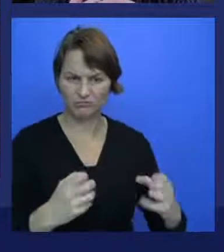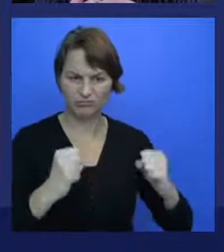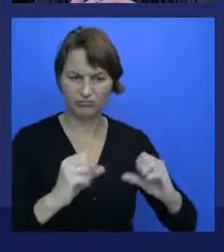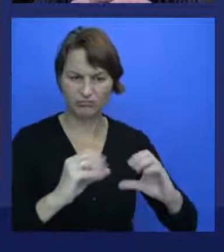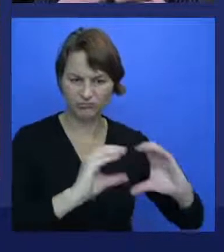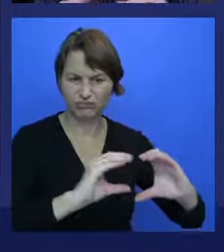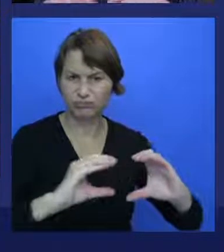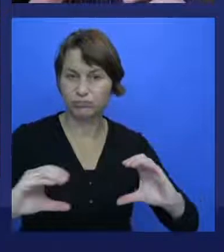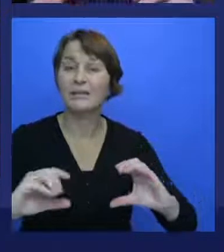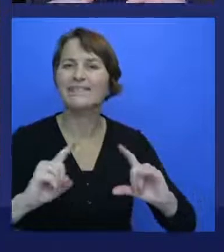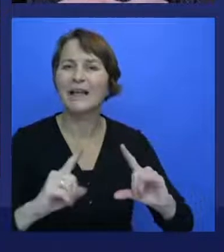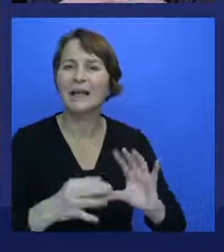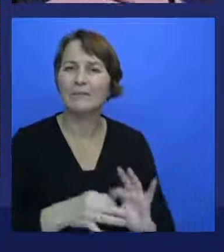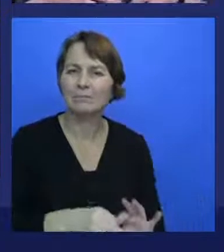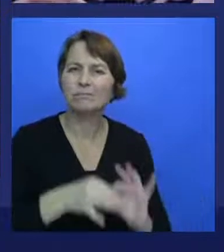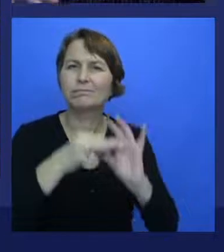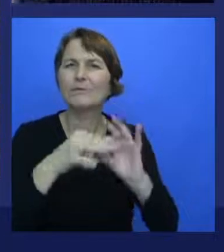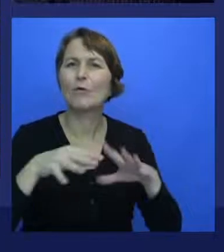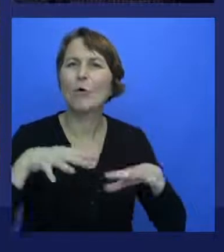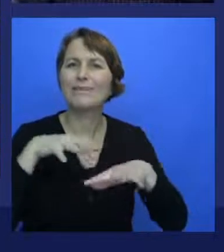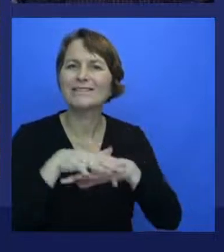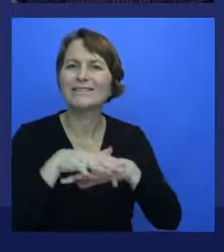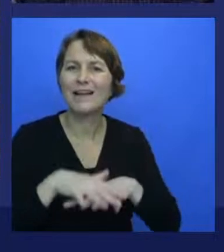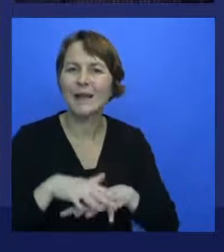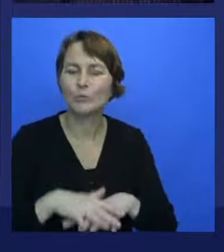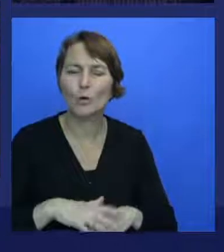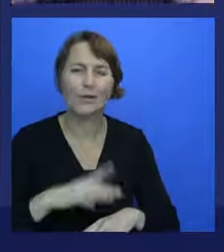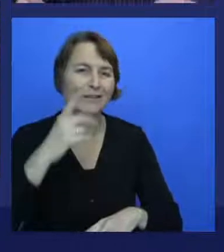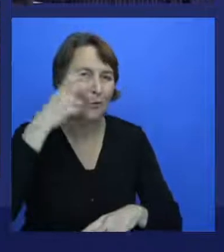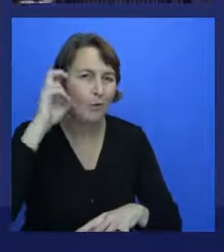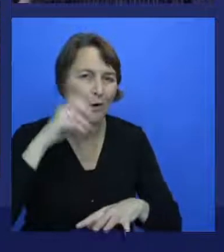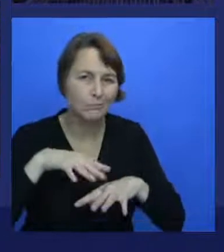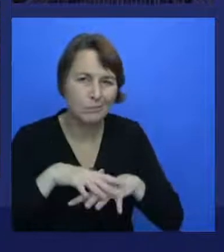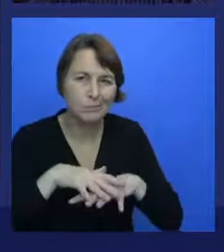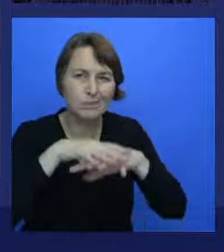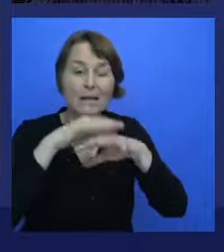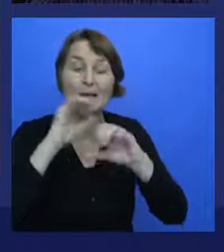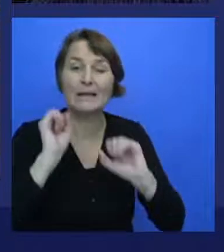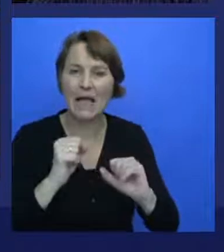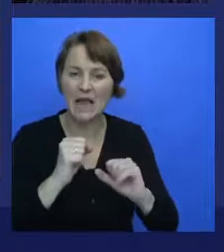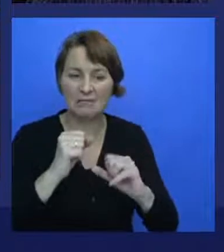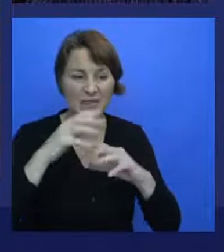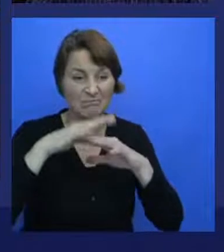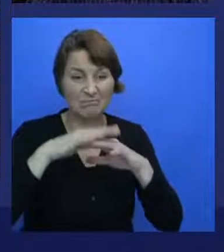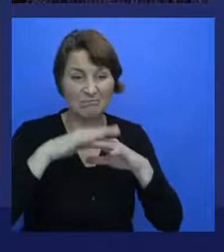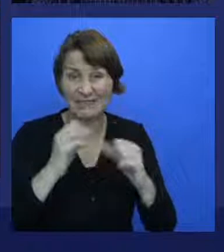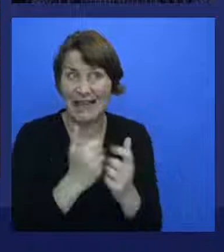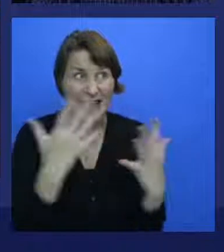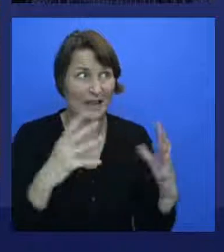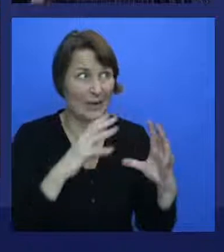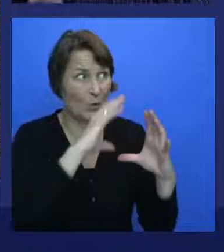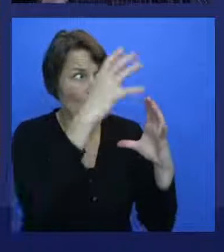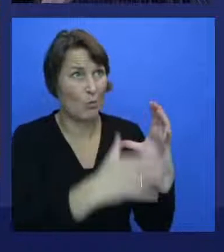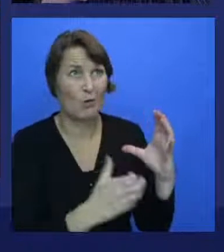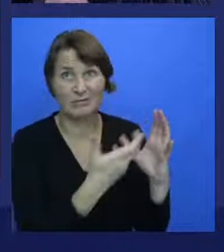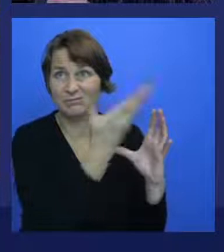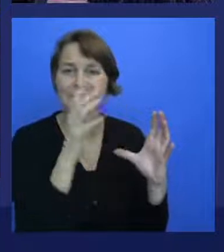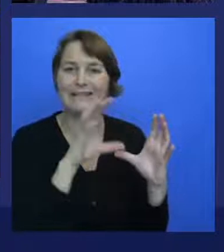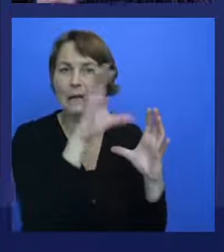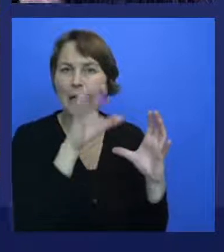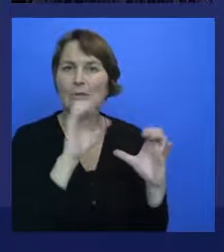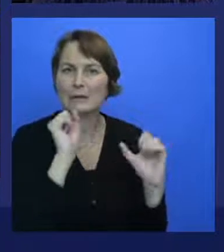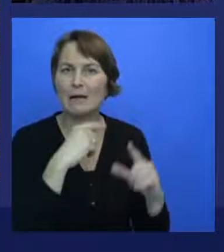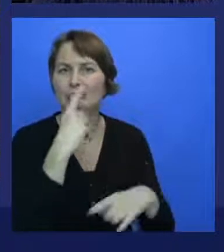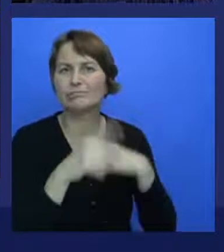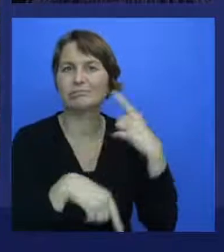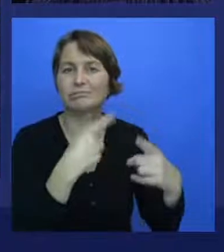models, brings us closer and closer to the diversity of being able to do this in almost any location at any time. I also think the availability of data has a